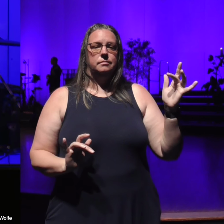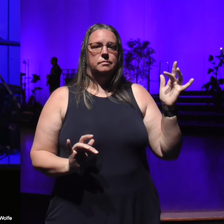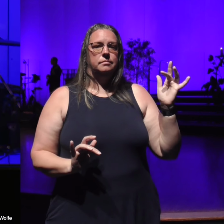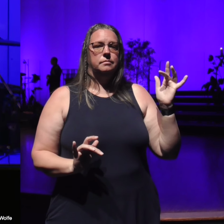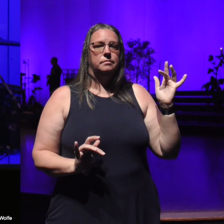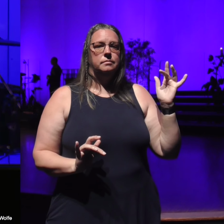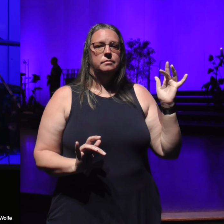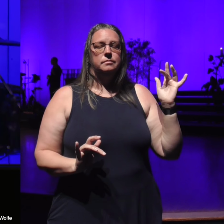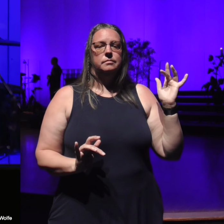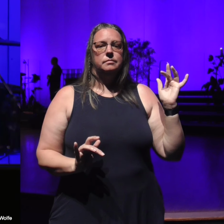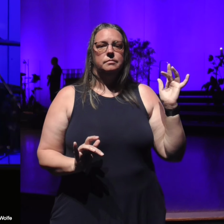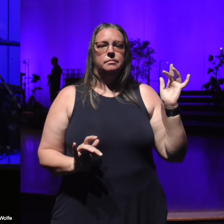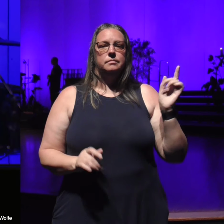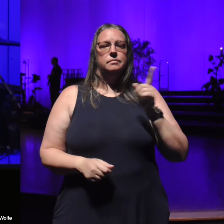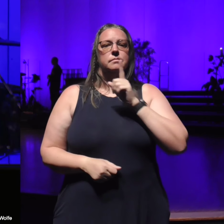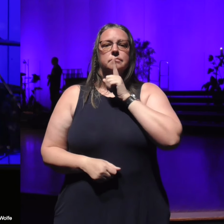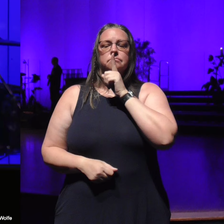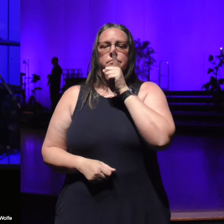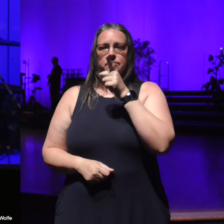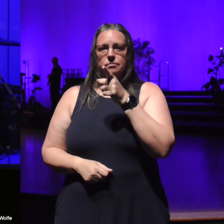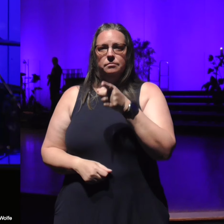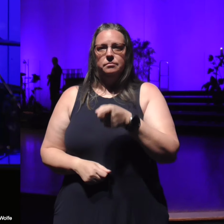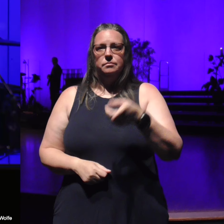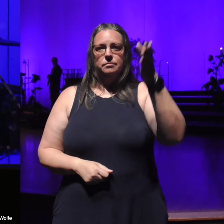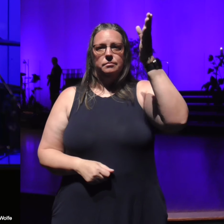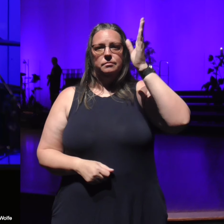each face.